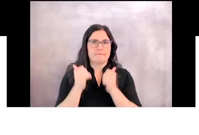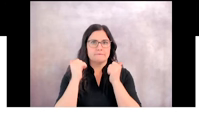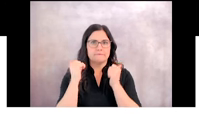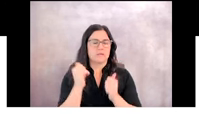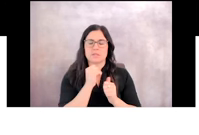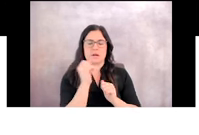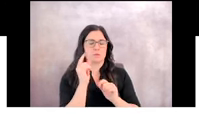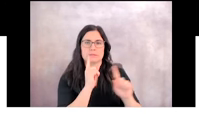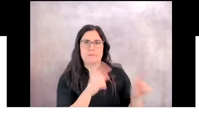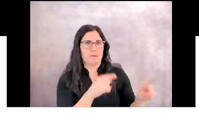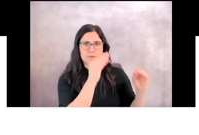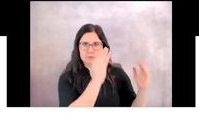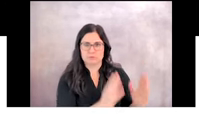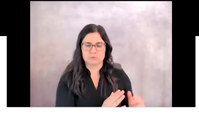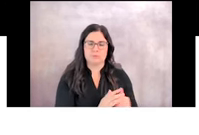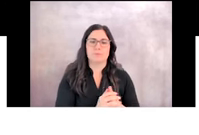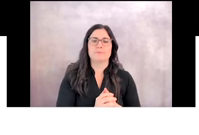not responding to her.